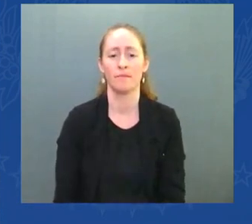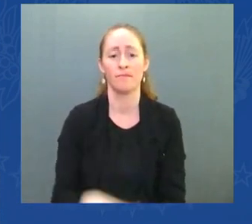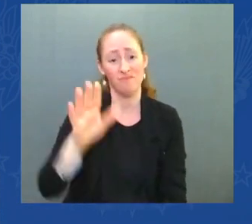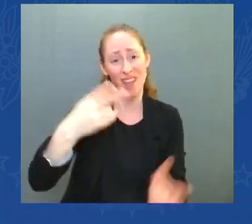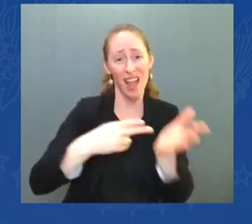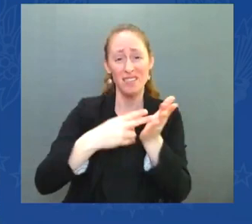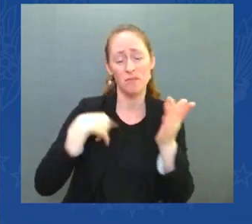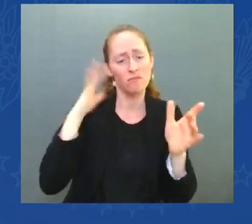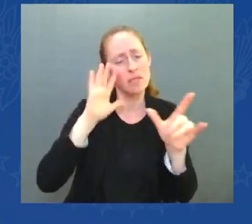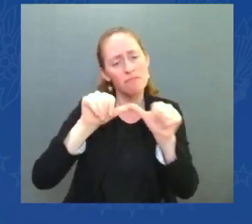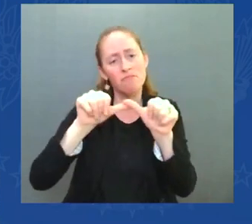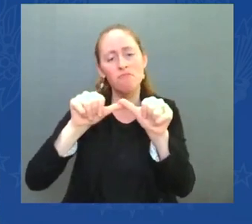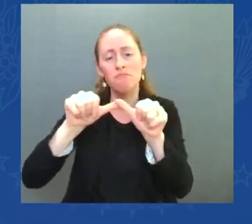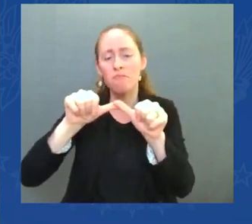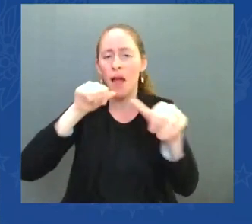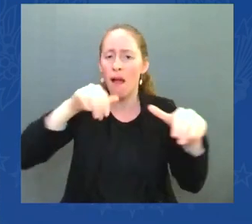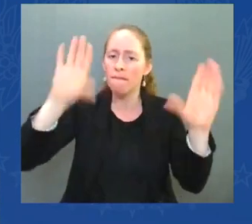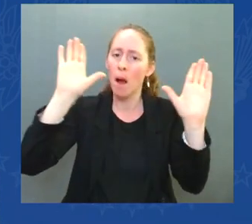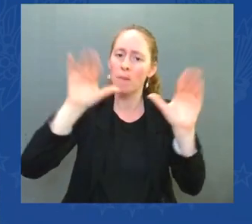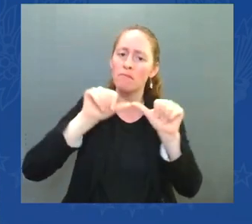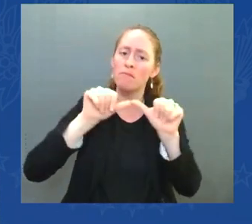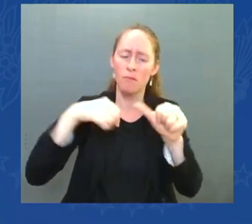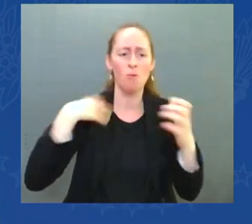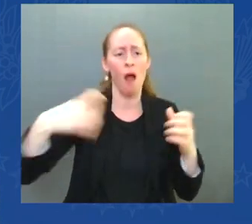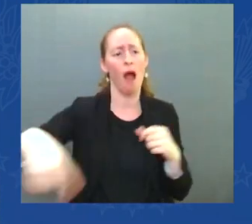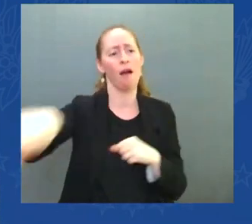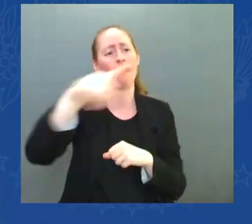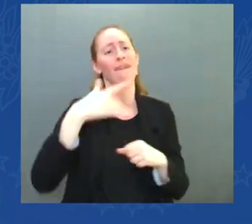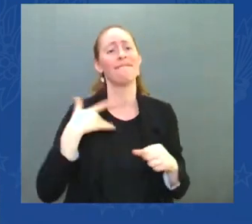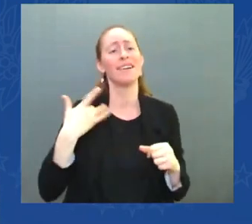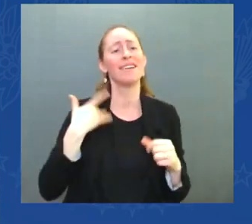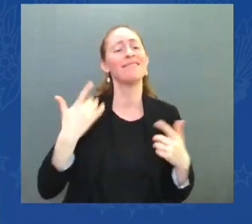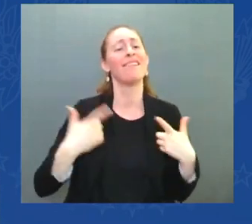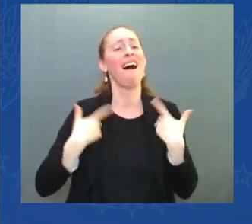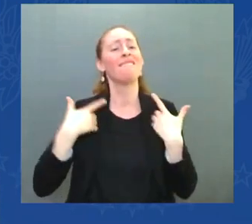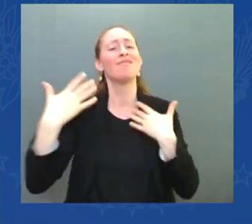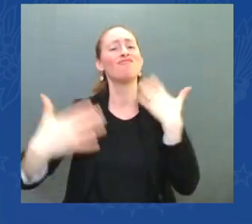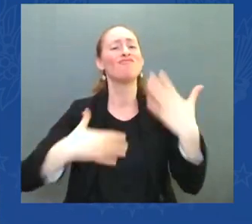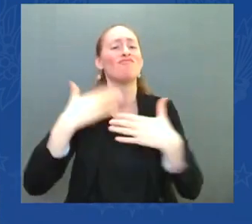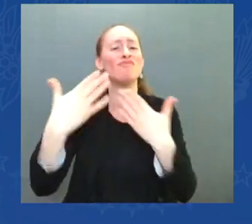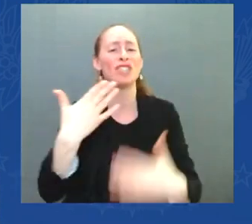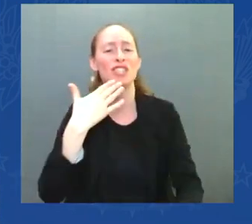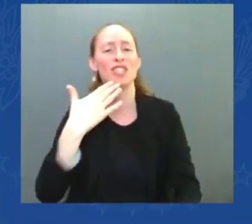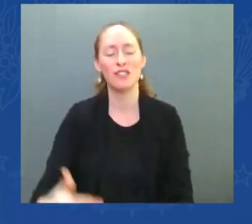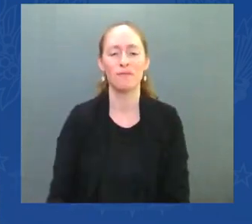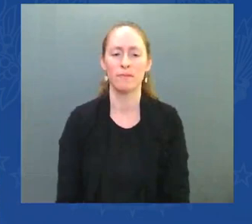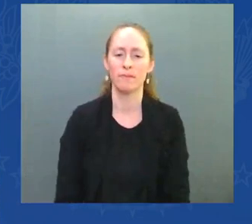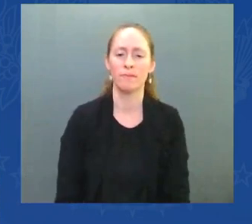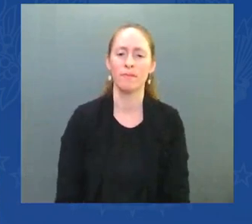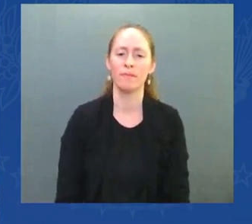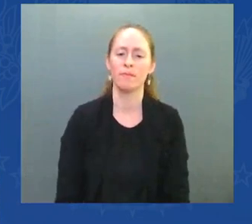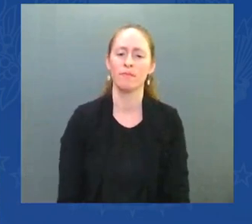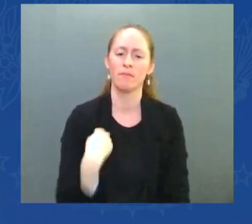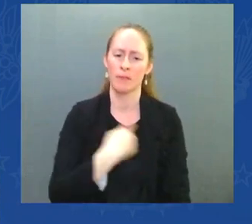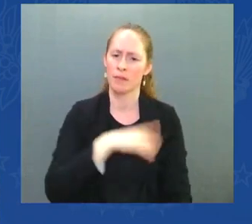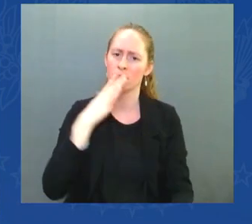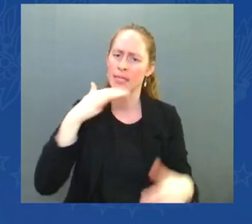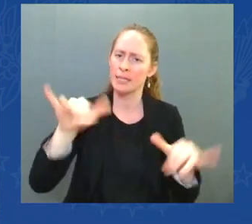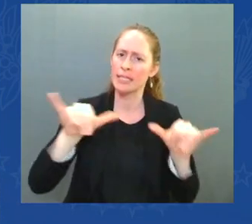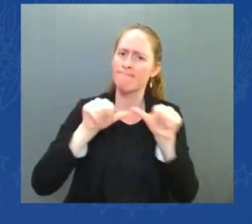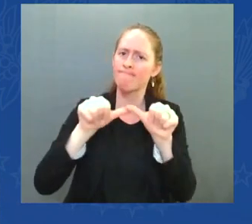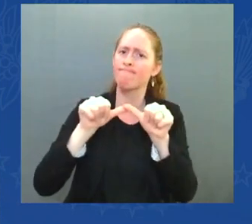will continue to apply every single tool at our disposal to fulfill that